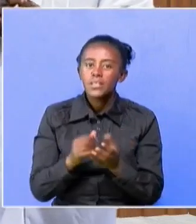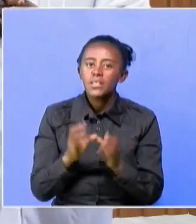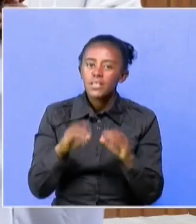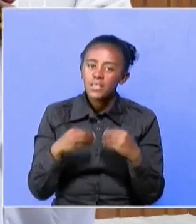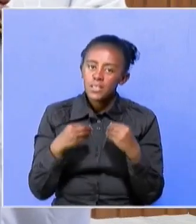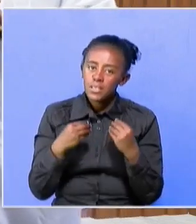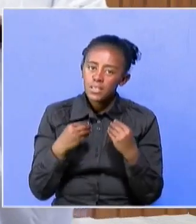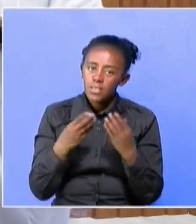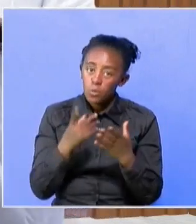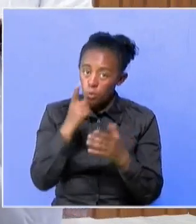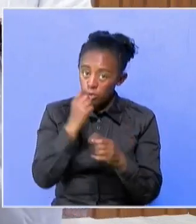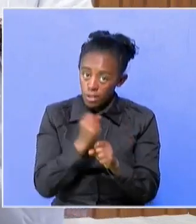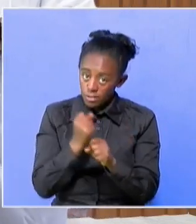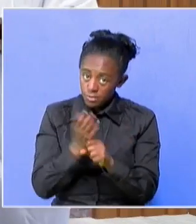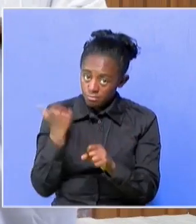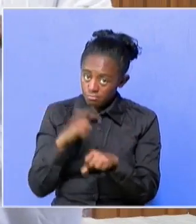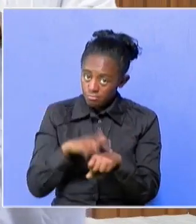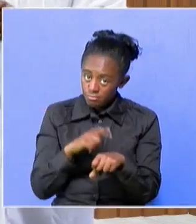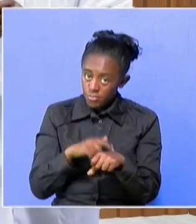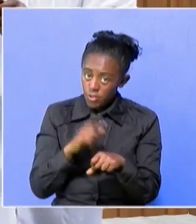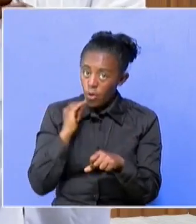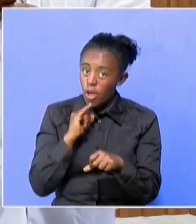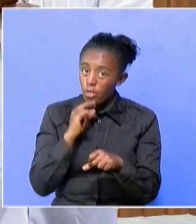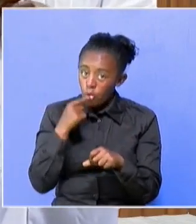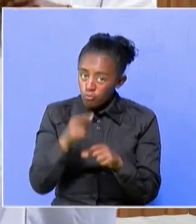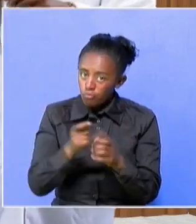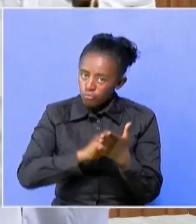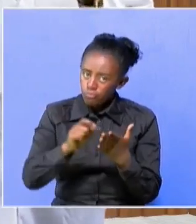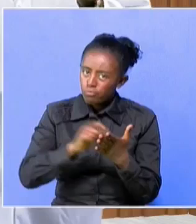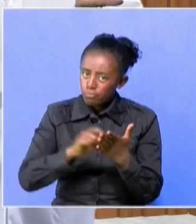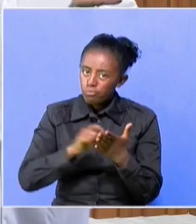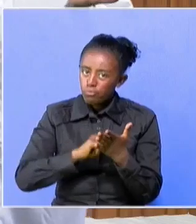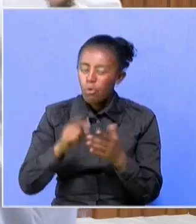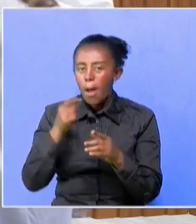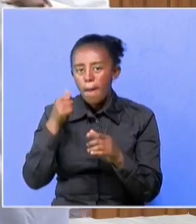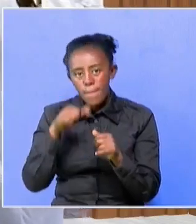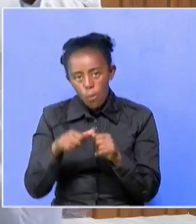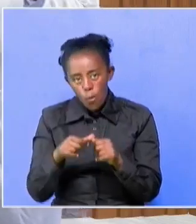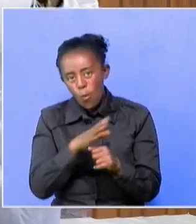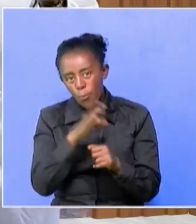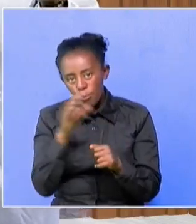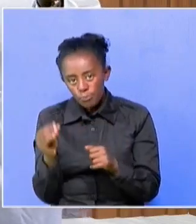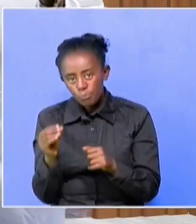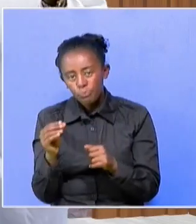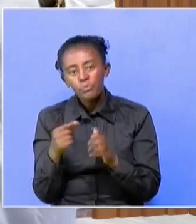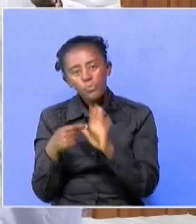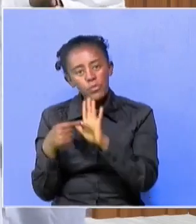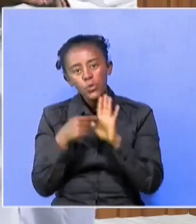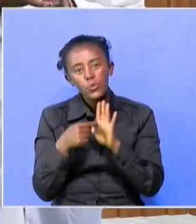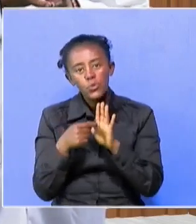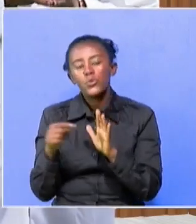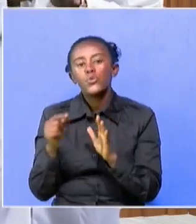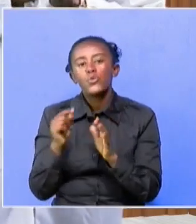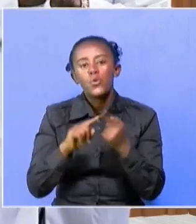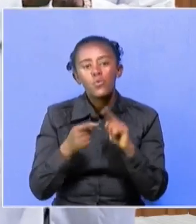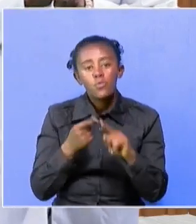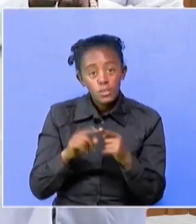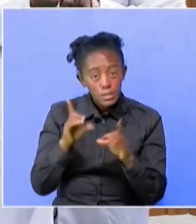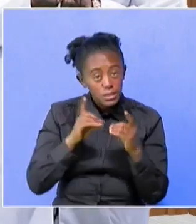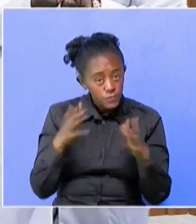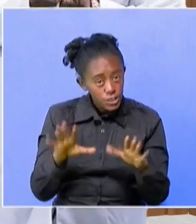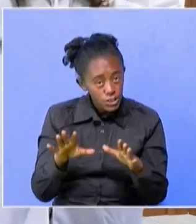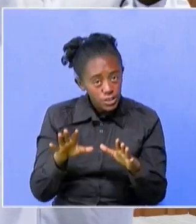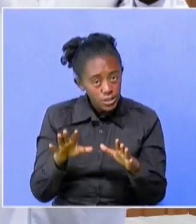you one task last time. I told you to write a memo and show to your friends. Did you show